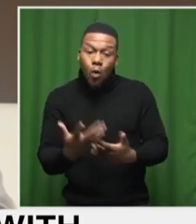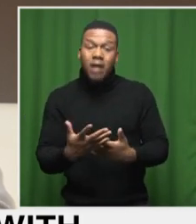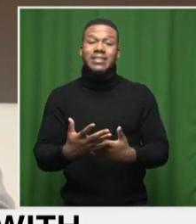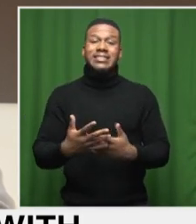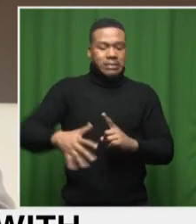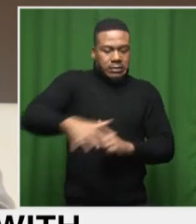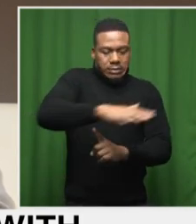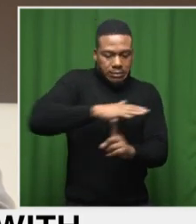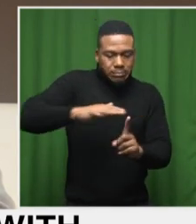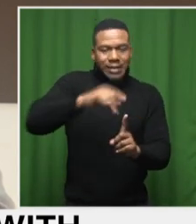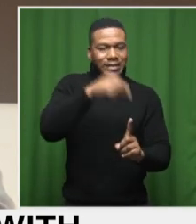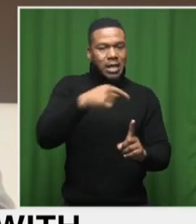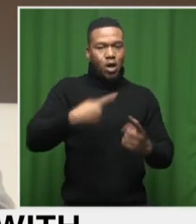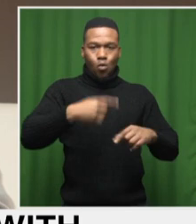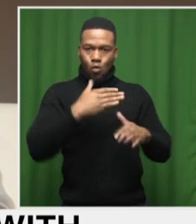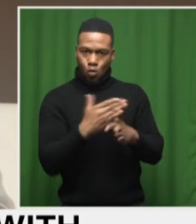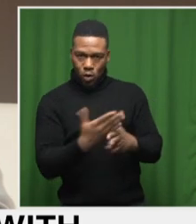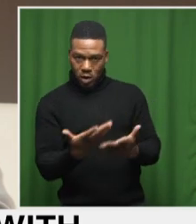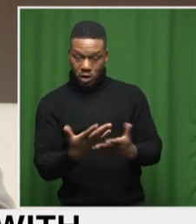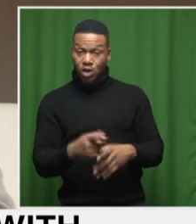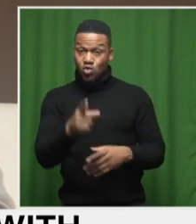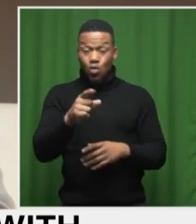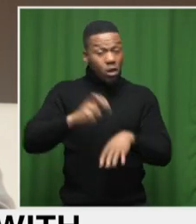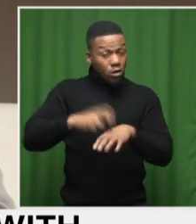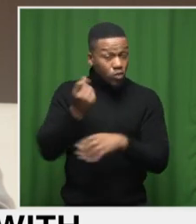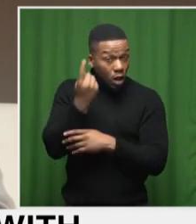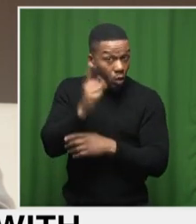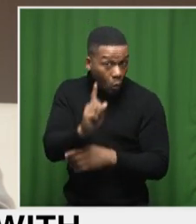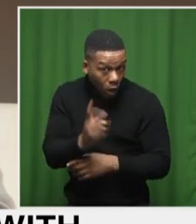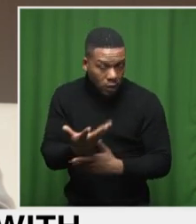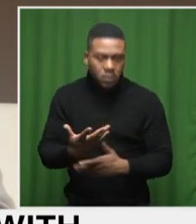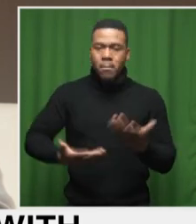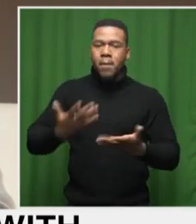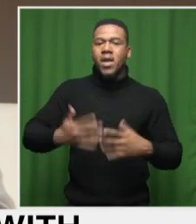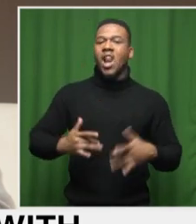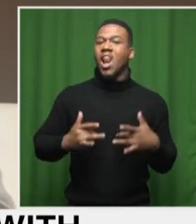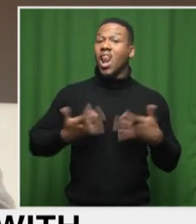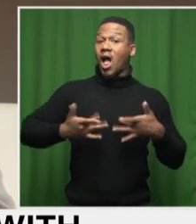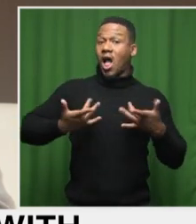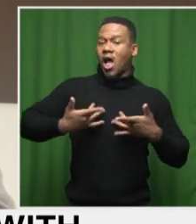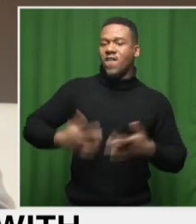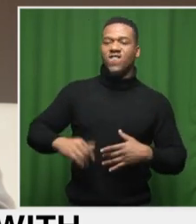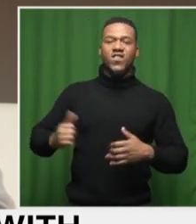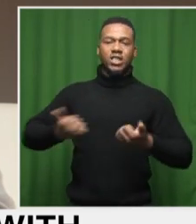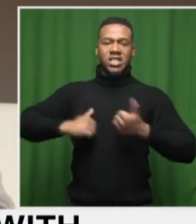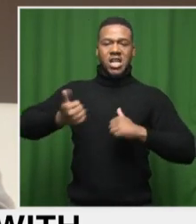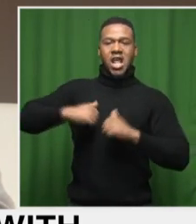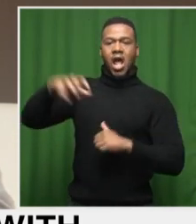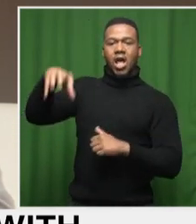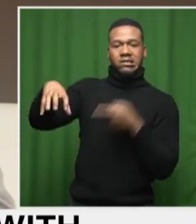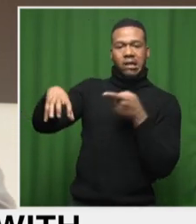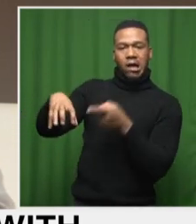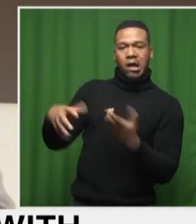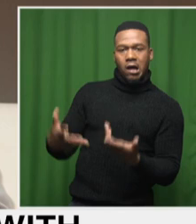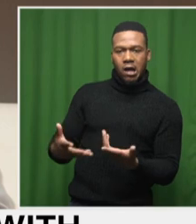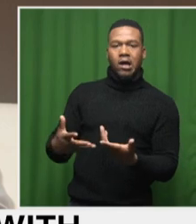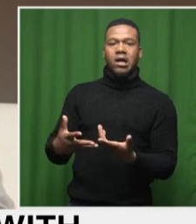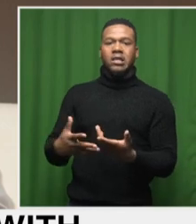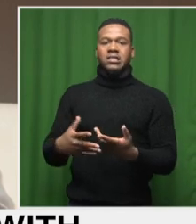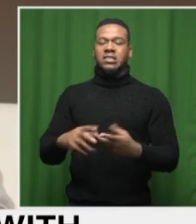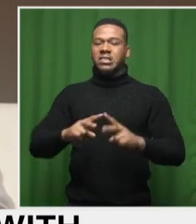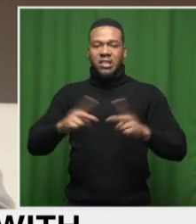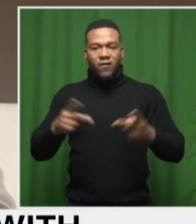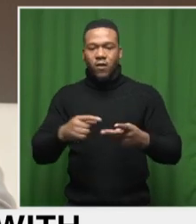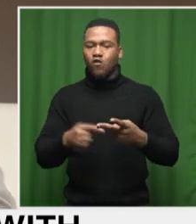that for performers, at least, working in live theatre or working on a streaming platform or even traditional